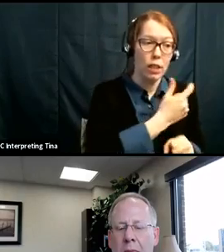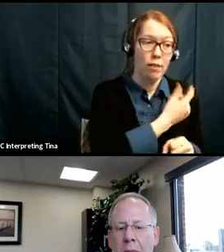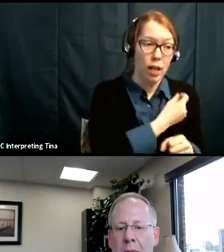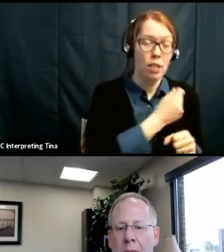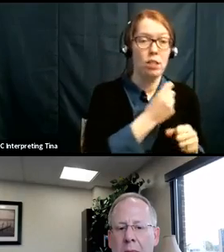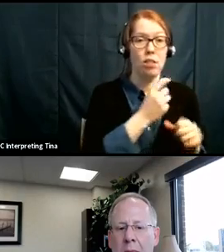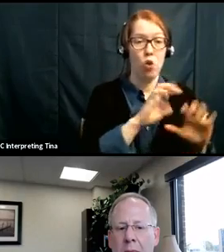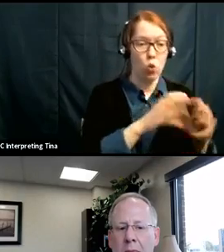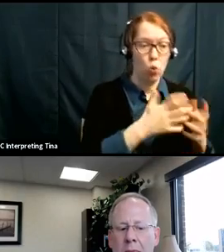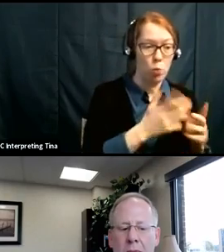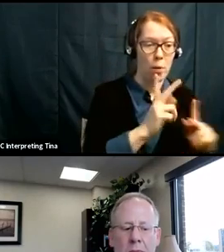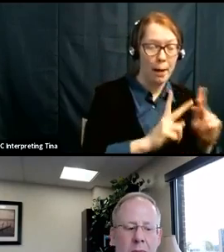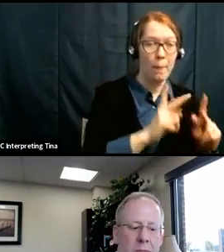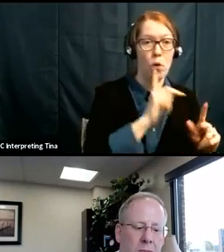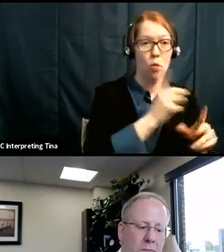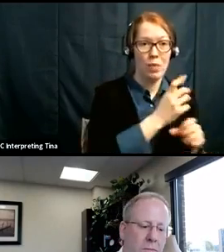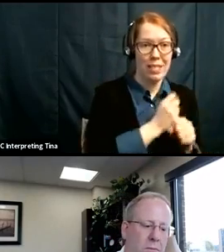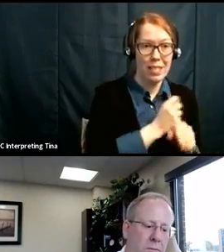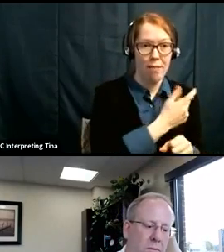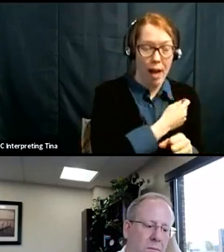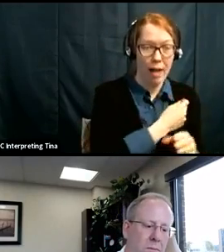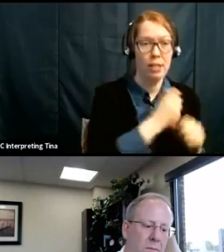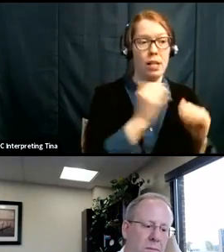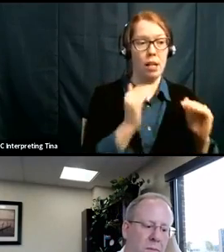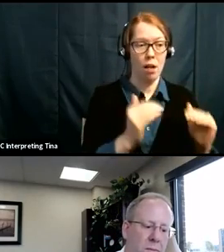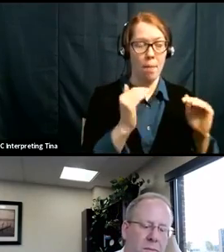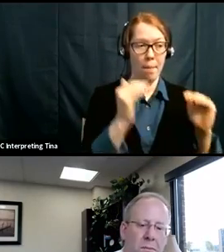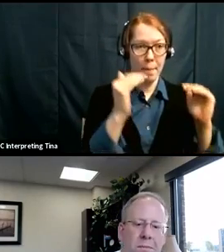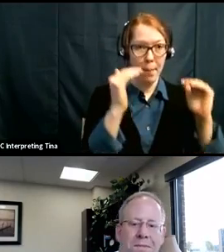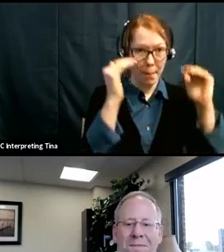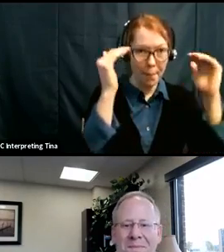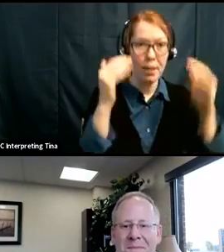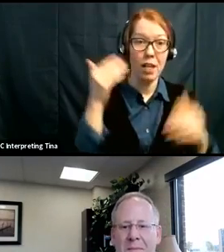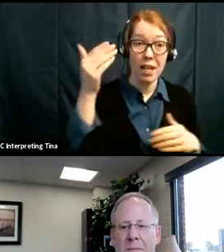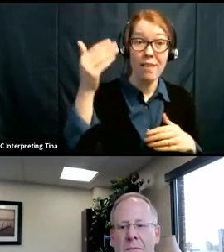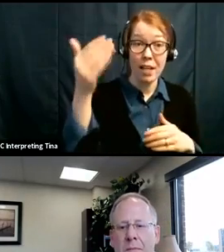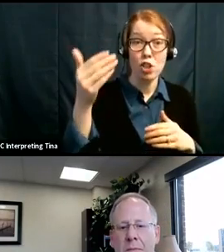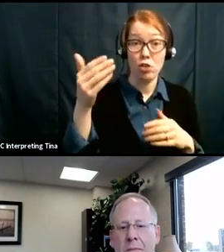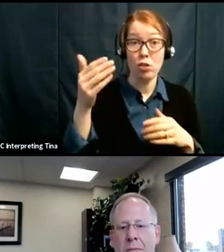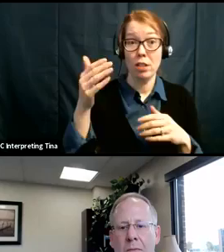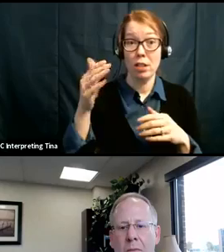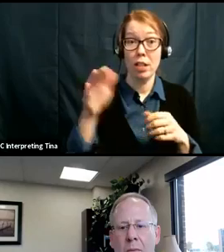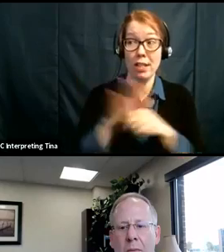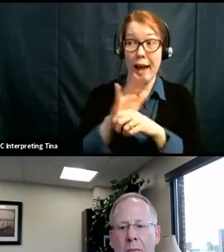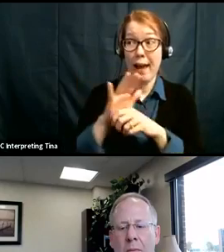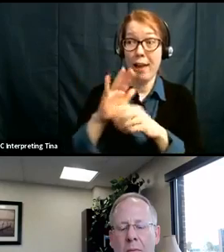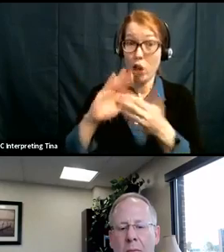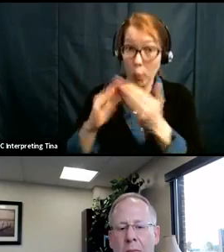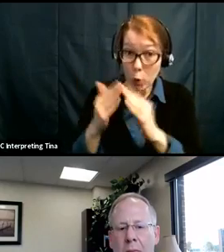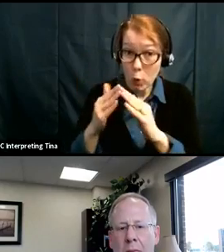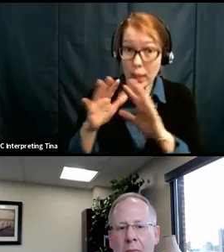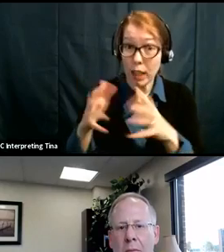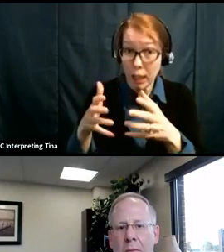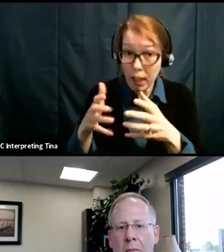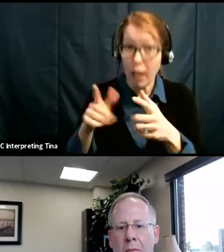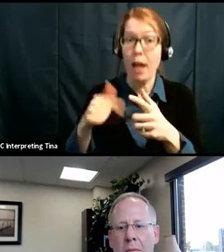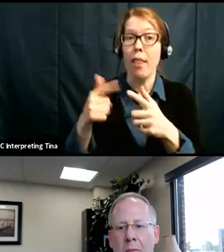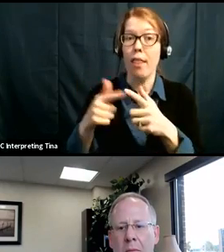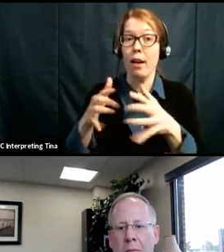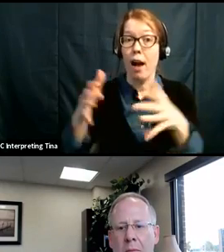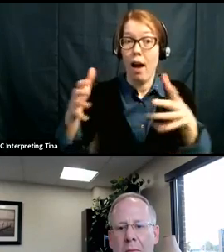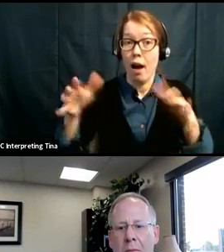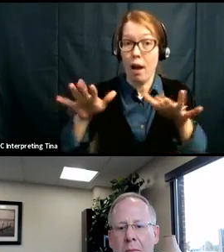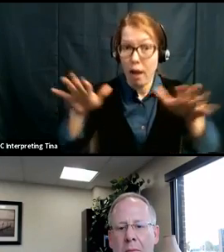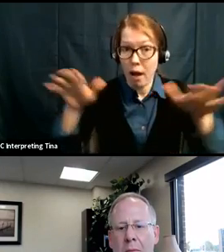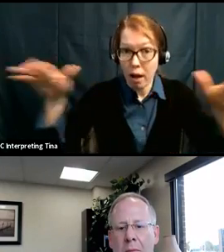groups first, and then move our way through eventually the entire community and the entire country once a safe and effective vaccine has